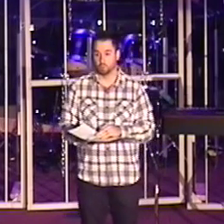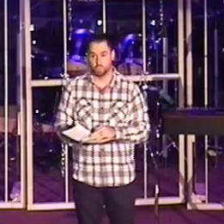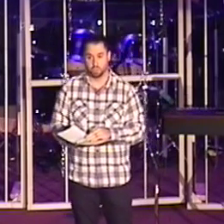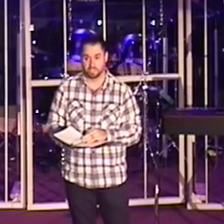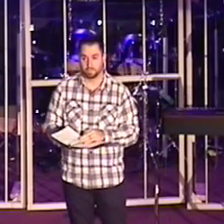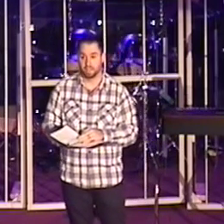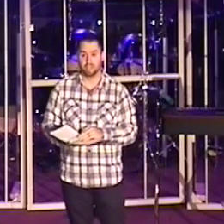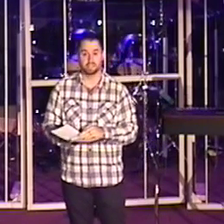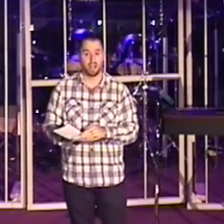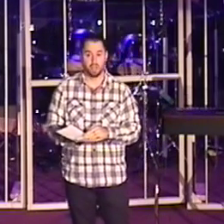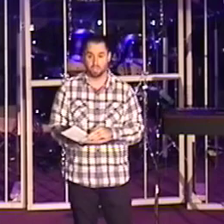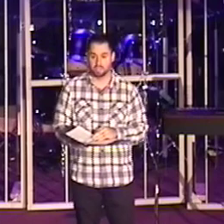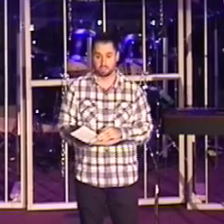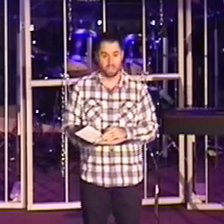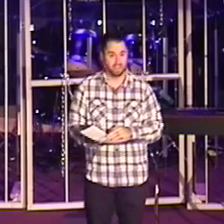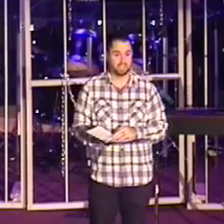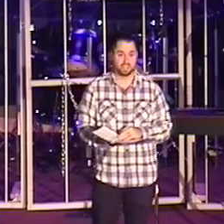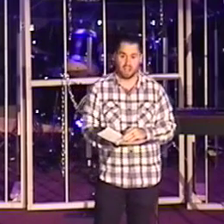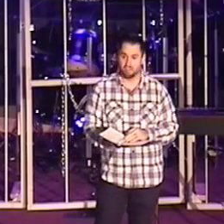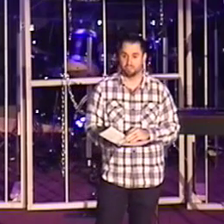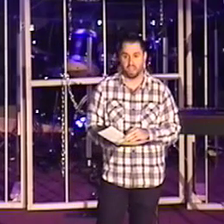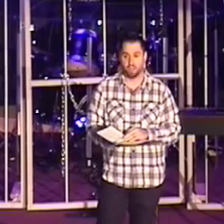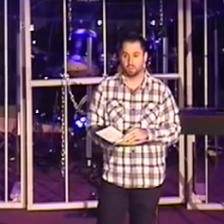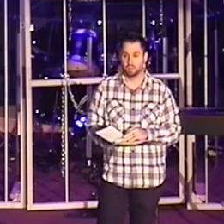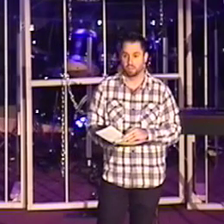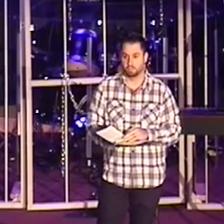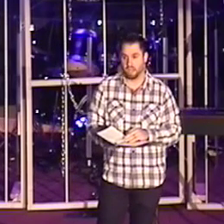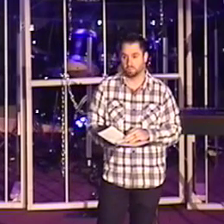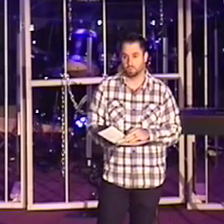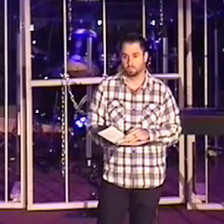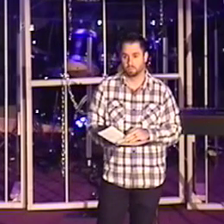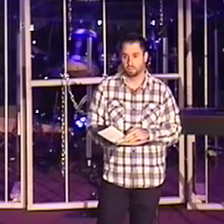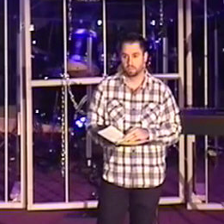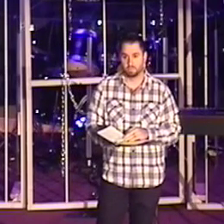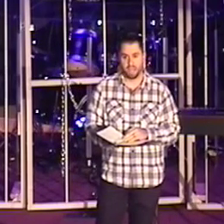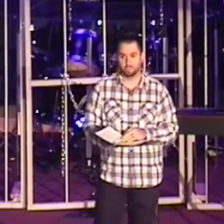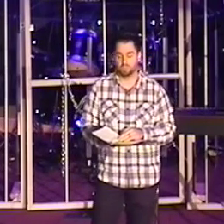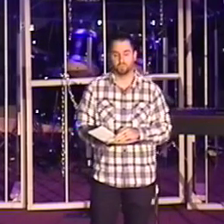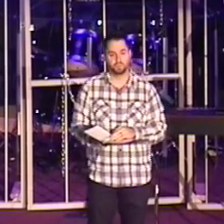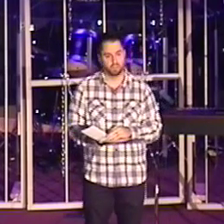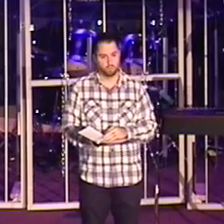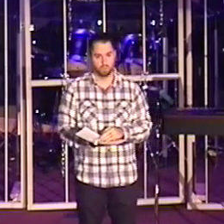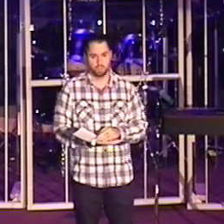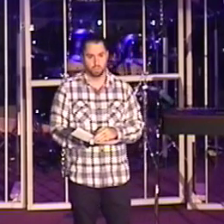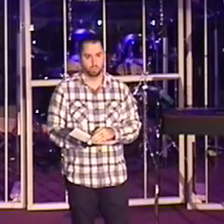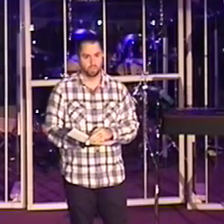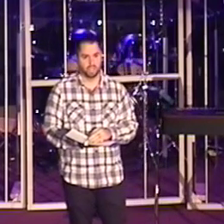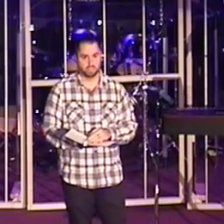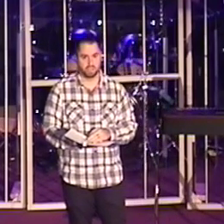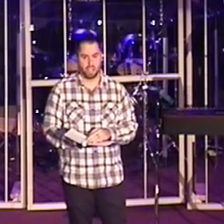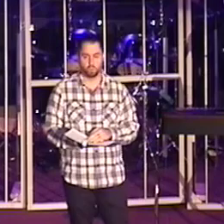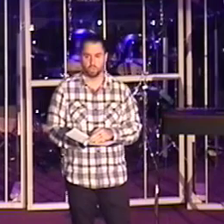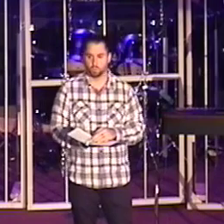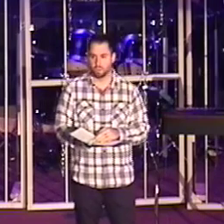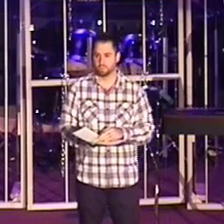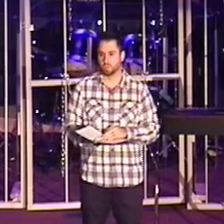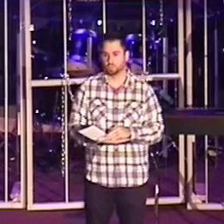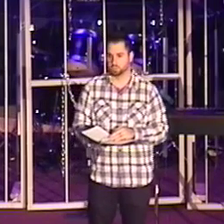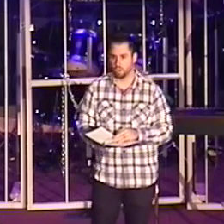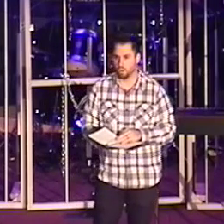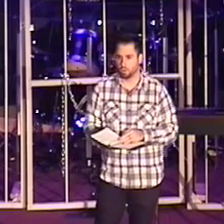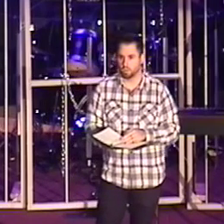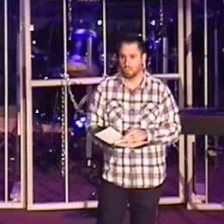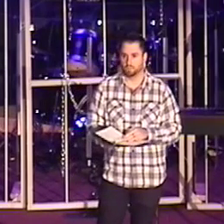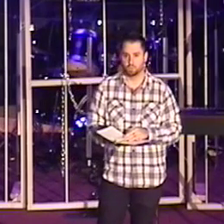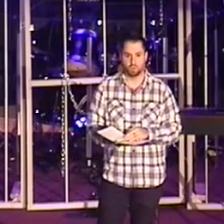that is socialism, that is communism, and that is not found in the Bible. The Bible is filled with things like what you reap is what